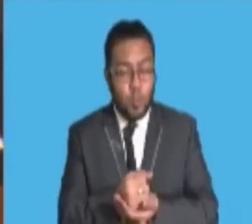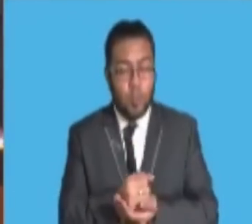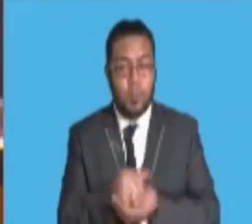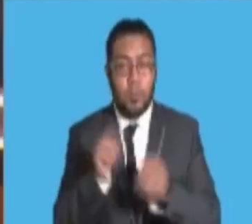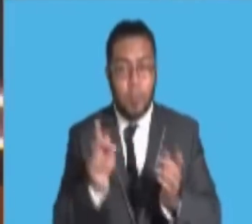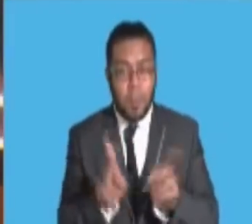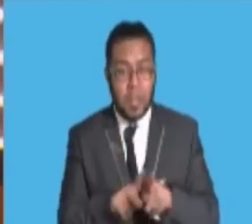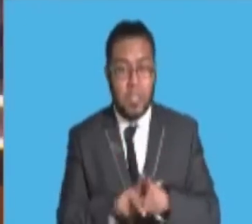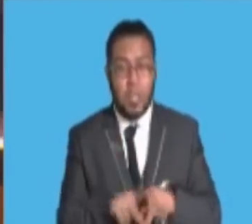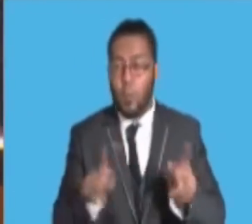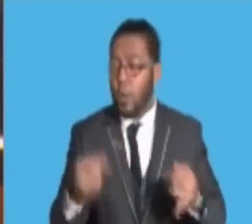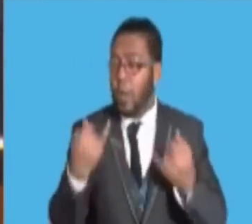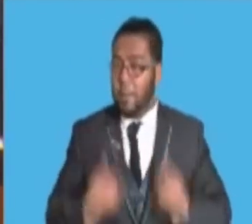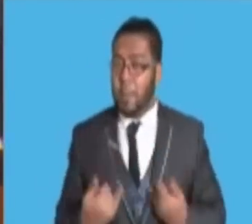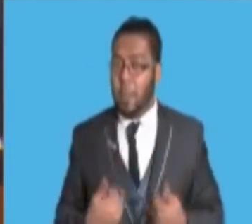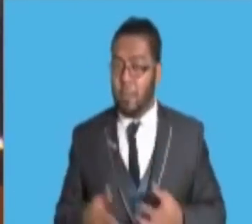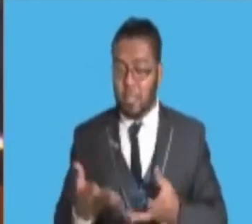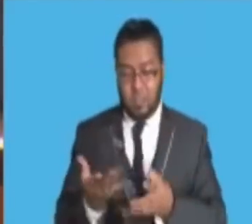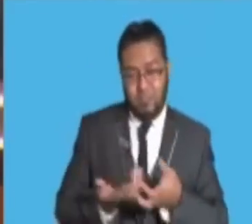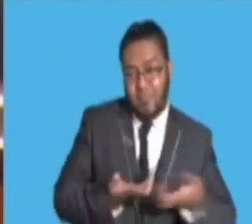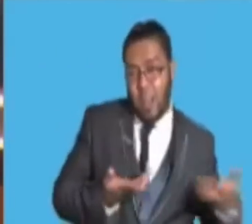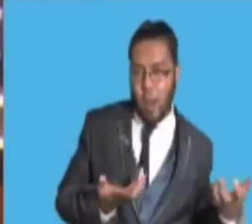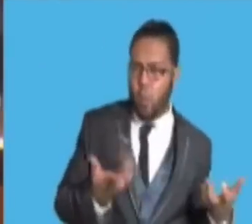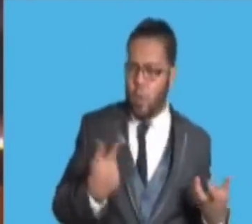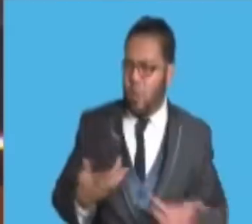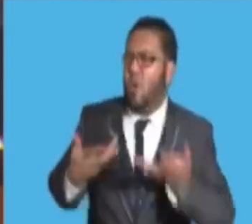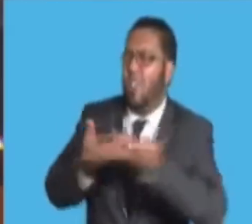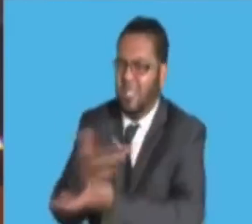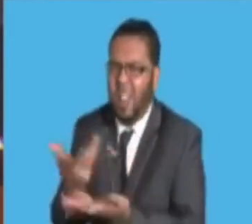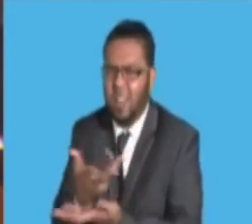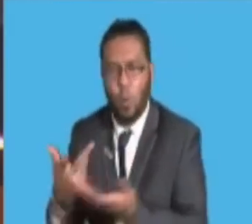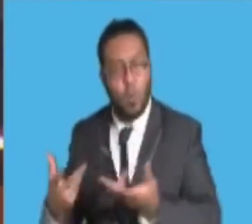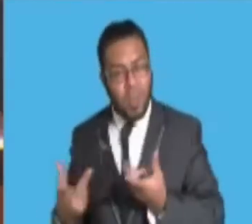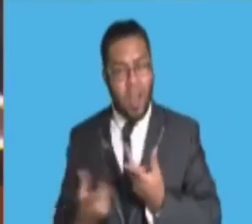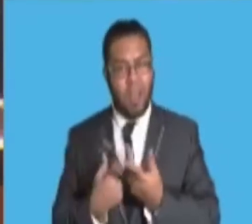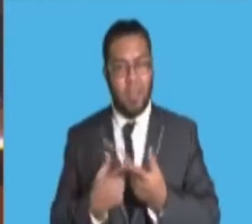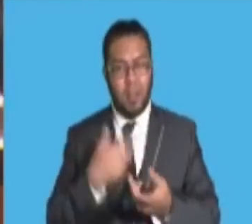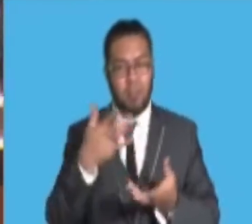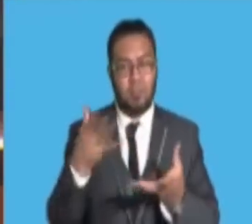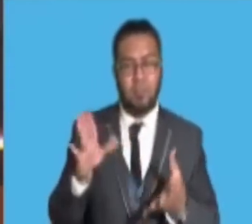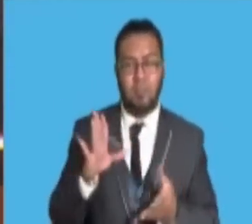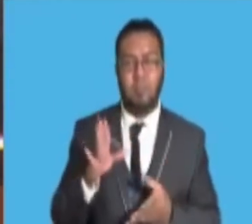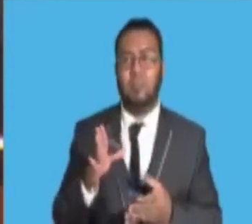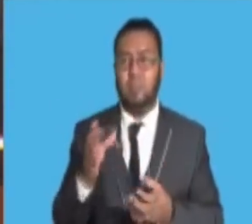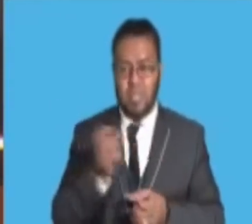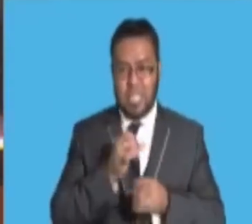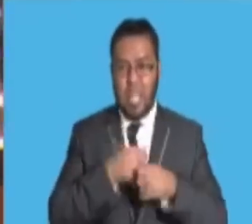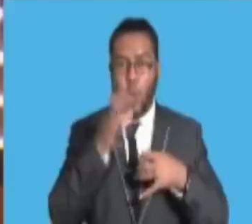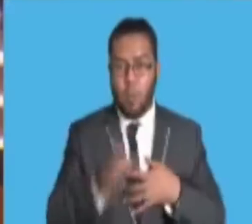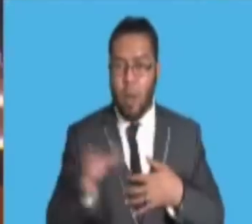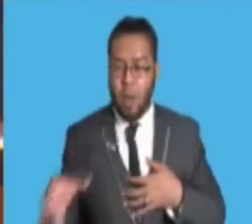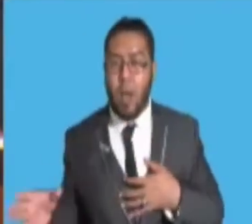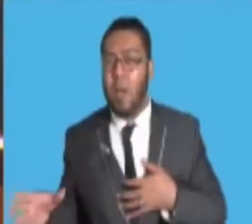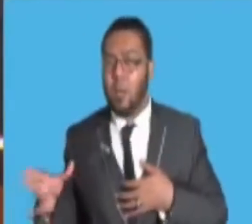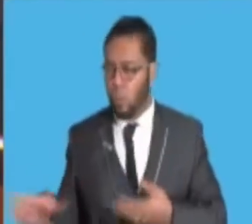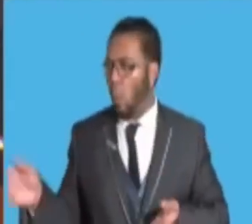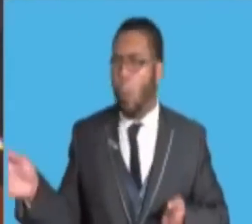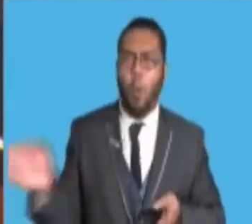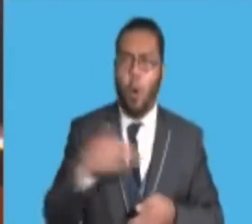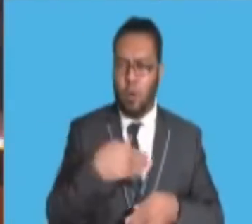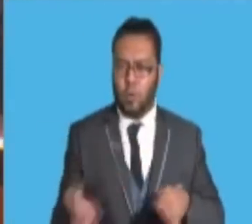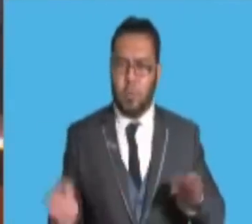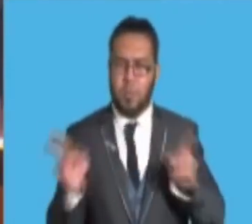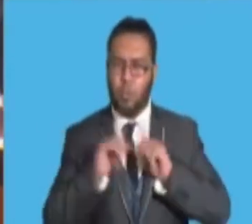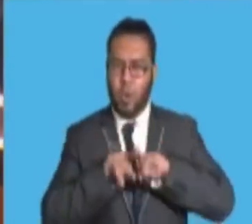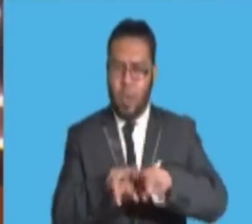these initiatives in isolation. We will consult with all stakeholders and collaborate with them to ensure that everyone is on the same page